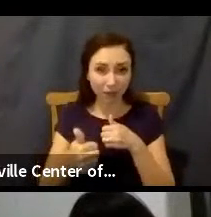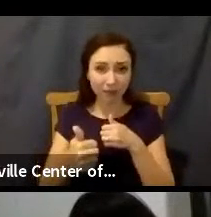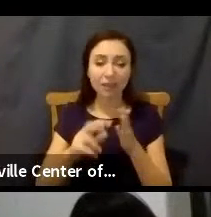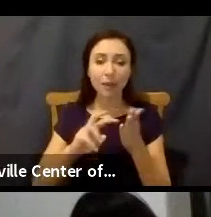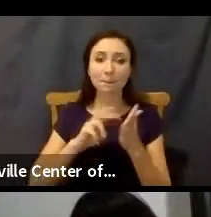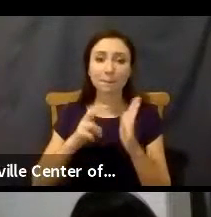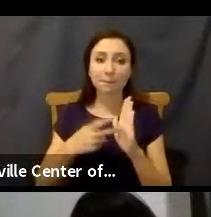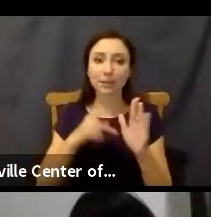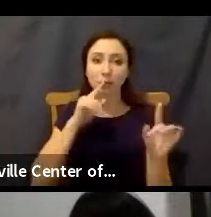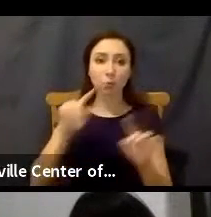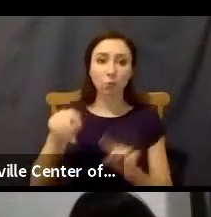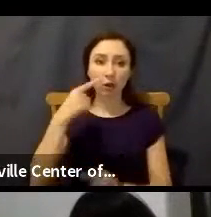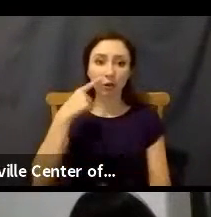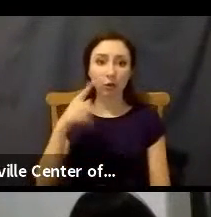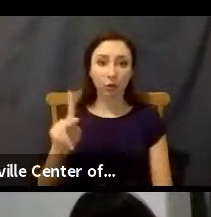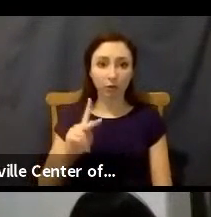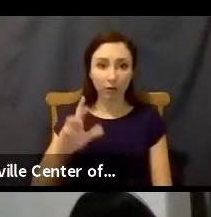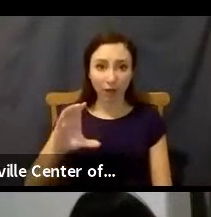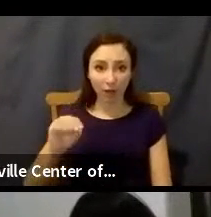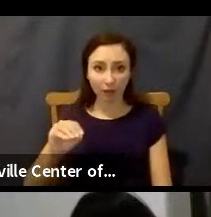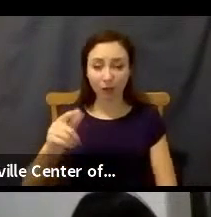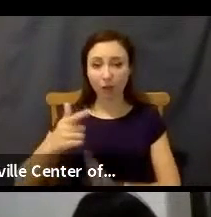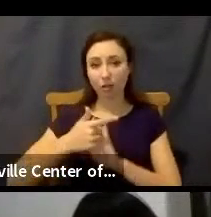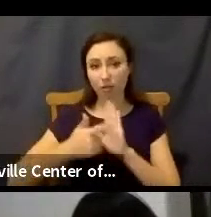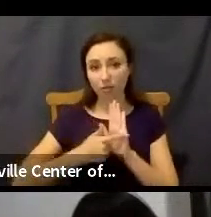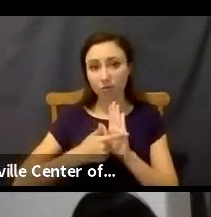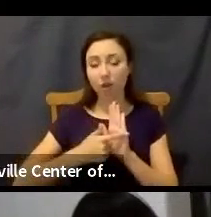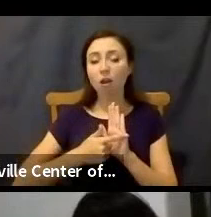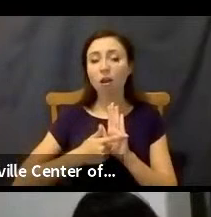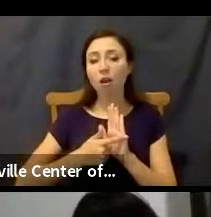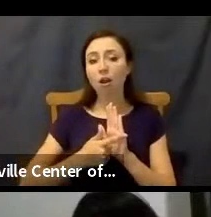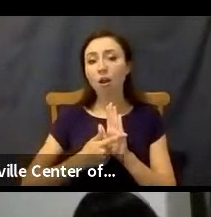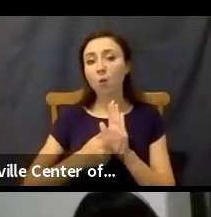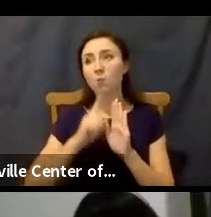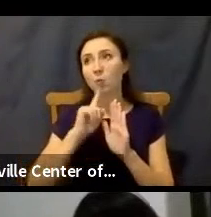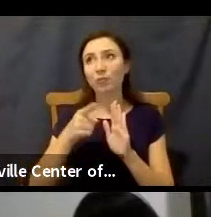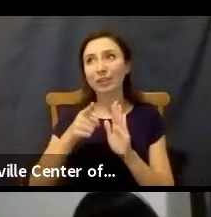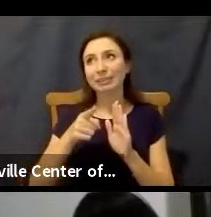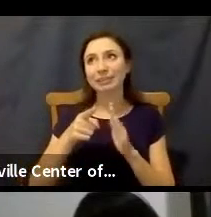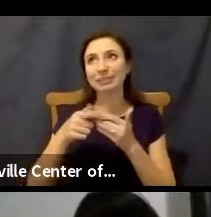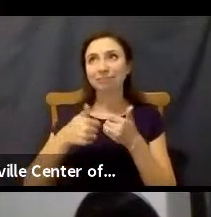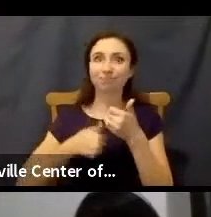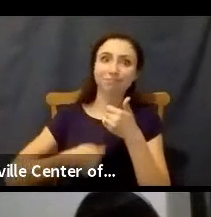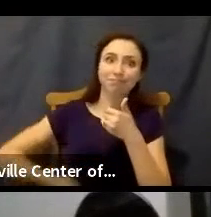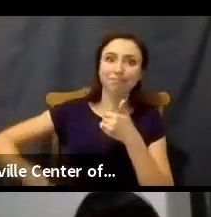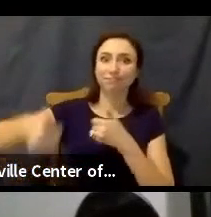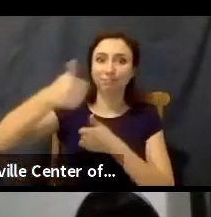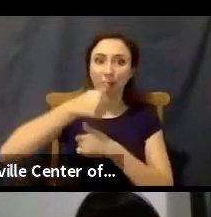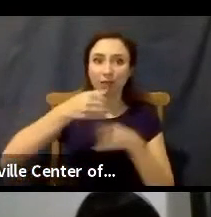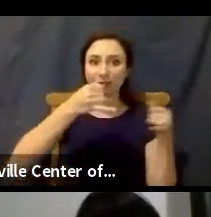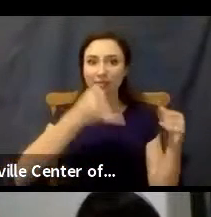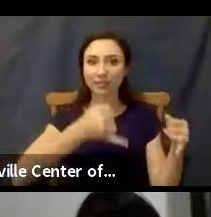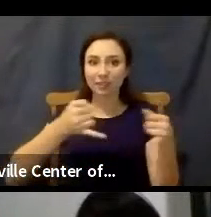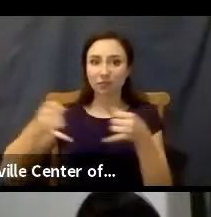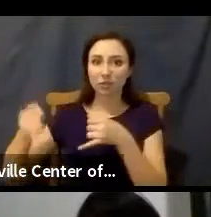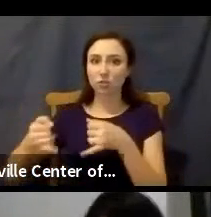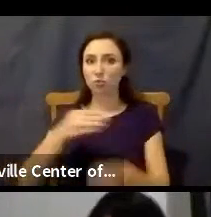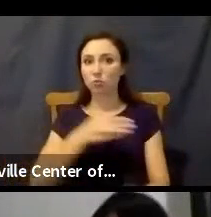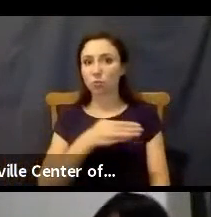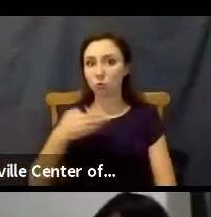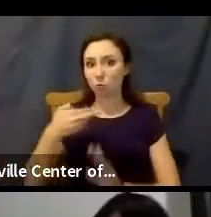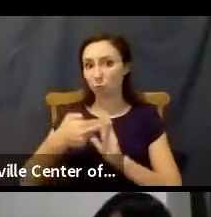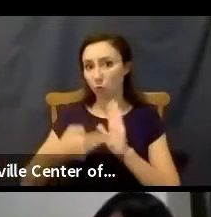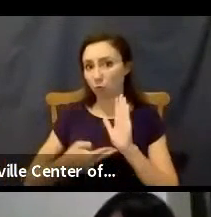an ordinance of Knox County, a law, which would theoretically supersede the individual board's